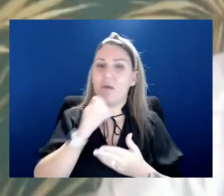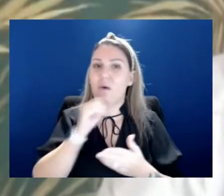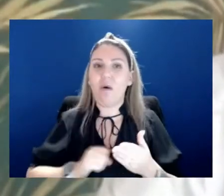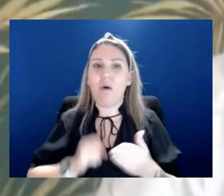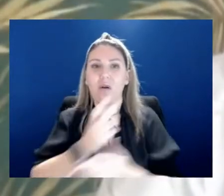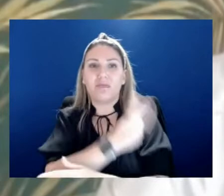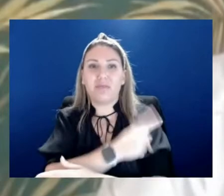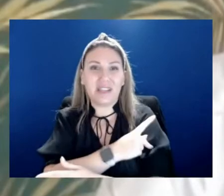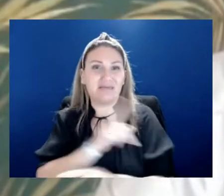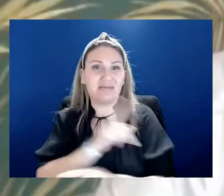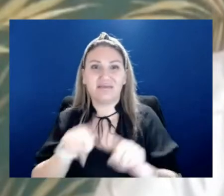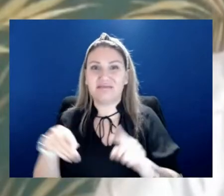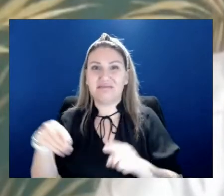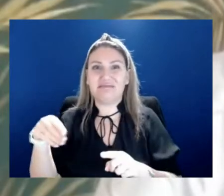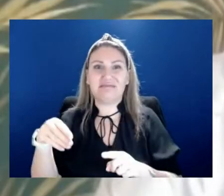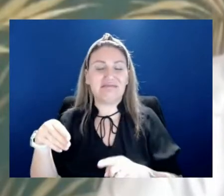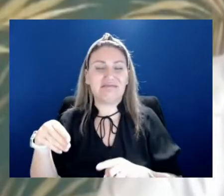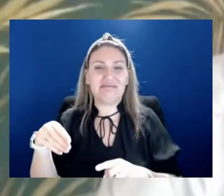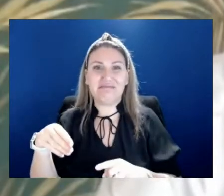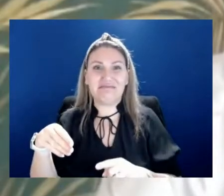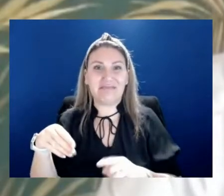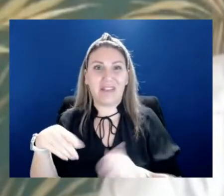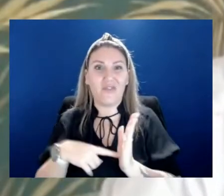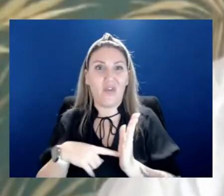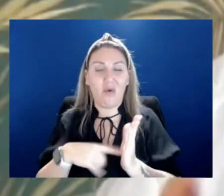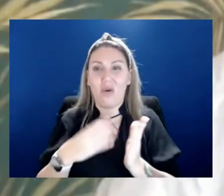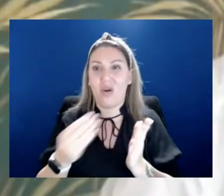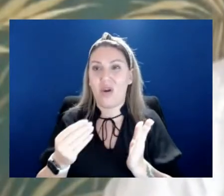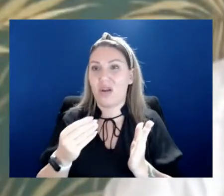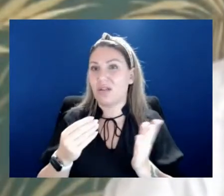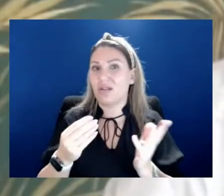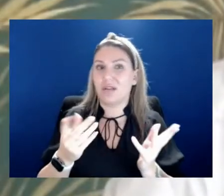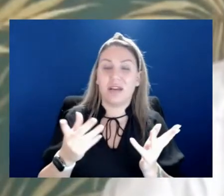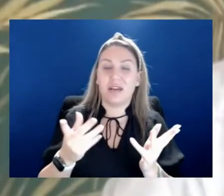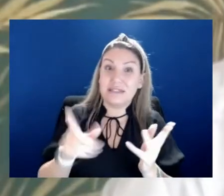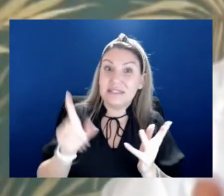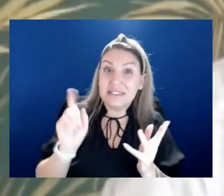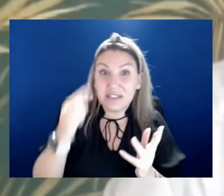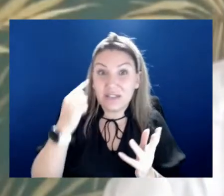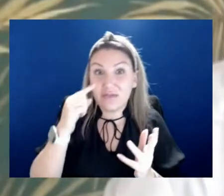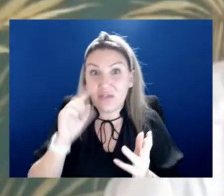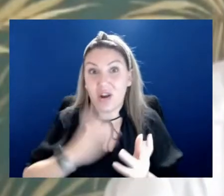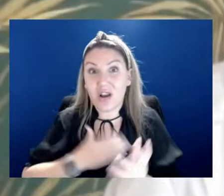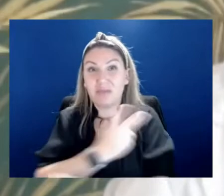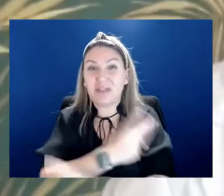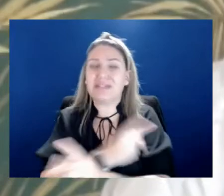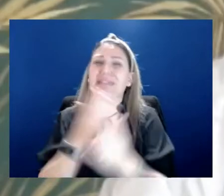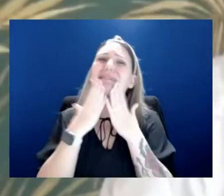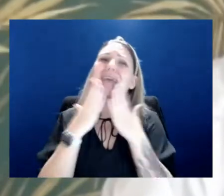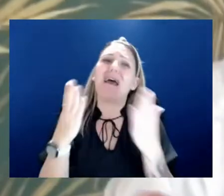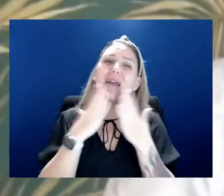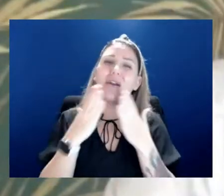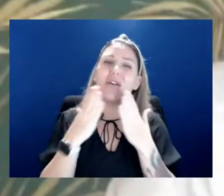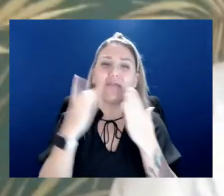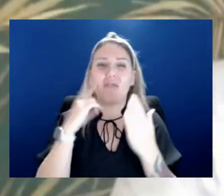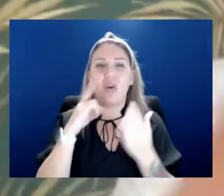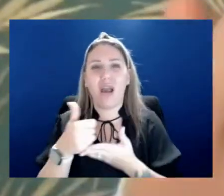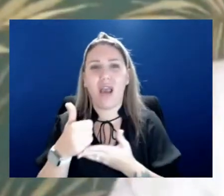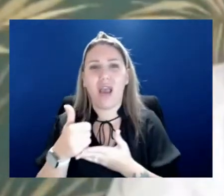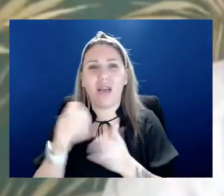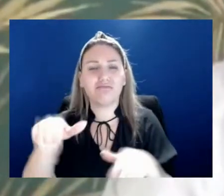very necessary and very need to our patient. And thank you for your help for us. And we